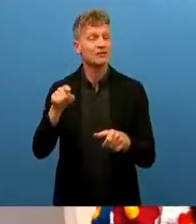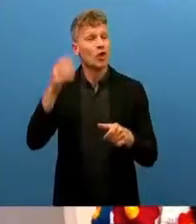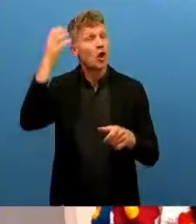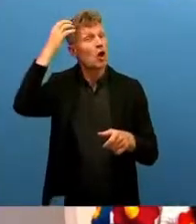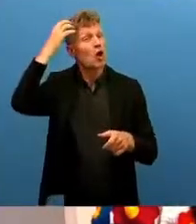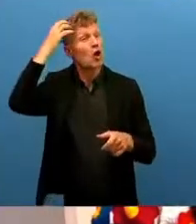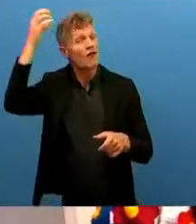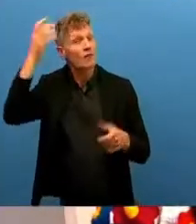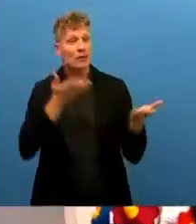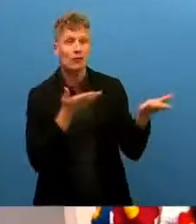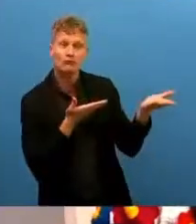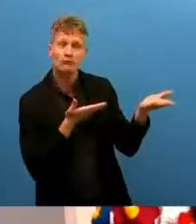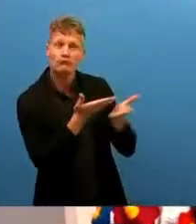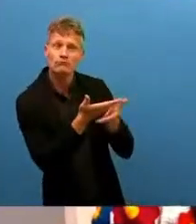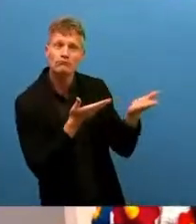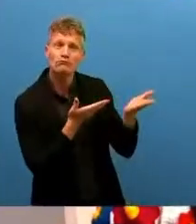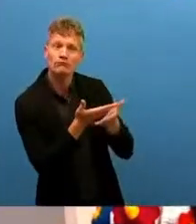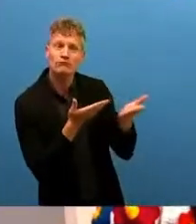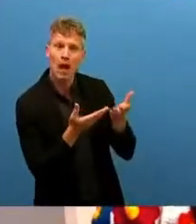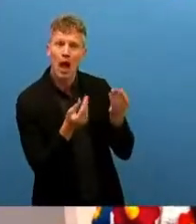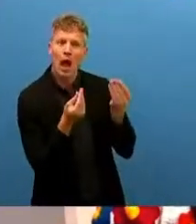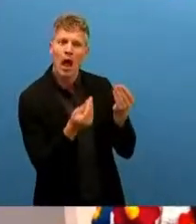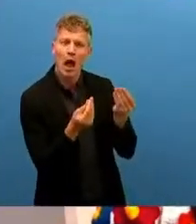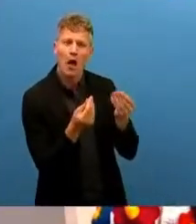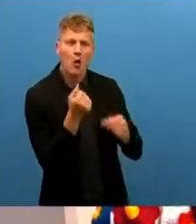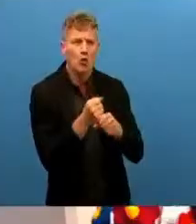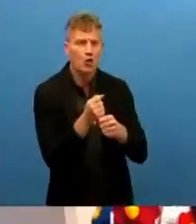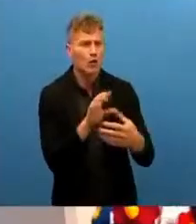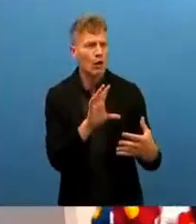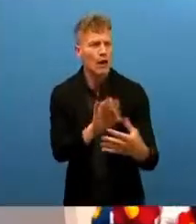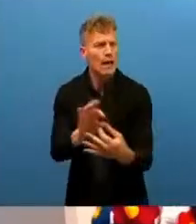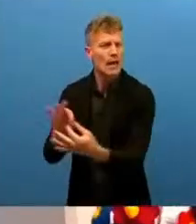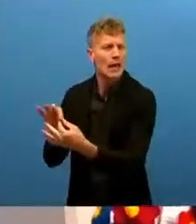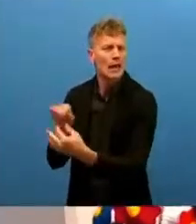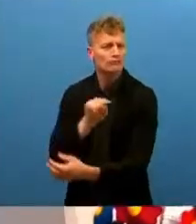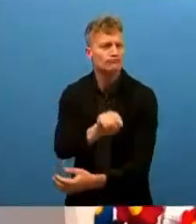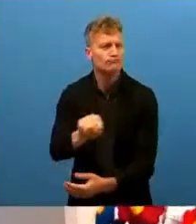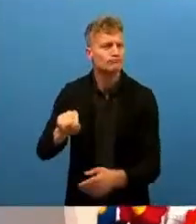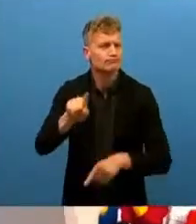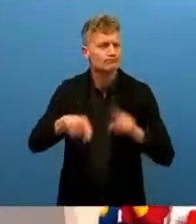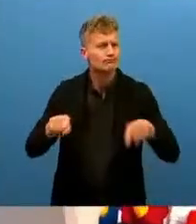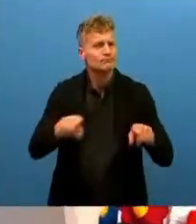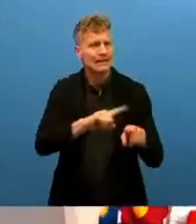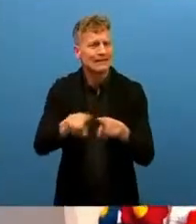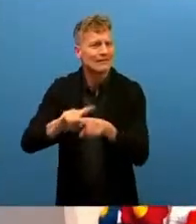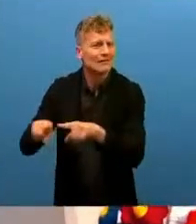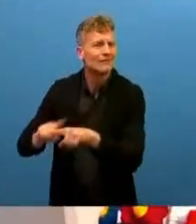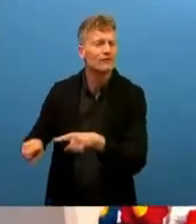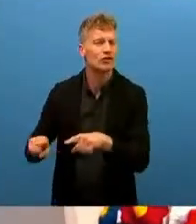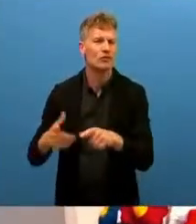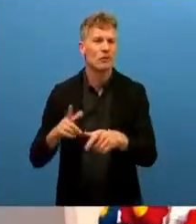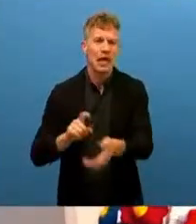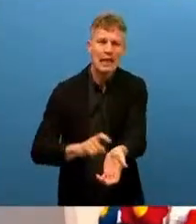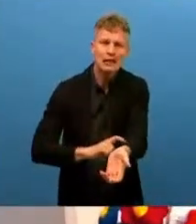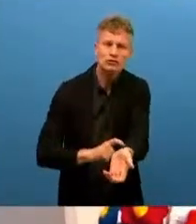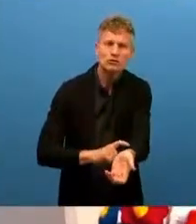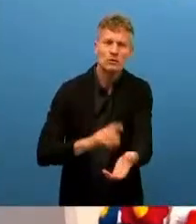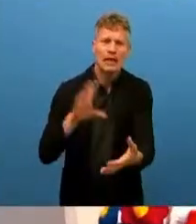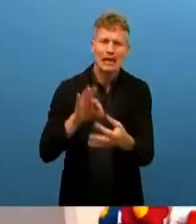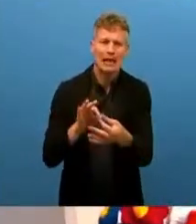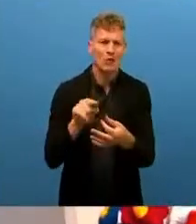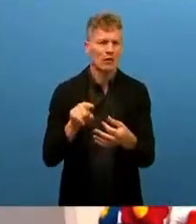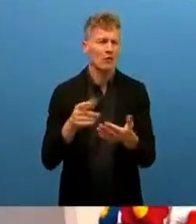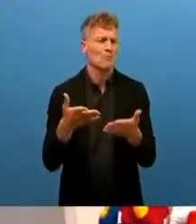of Mexico to work together with these peoples and communities in the area of public policies. The